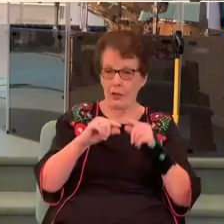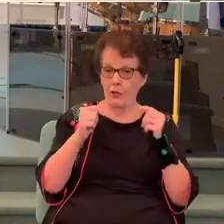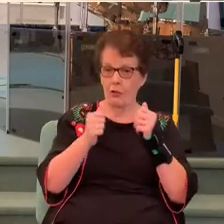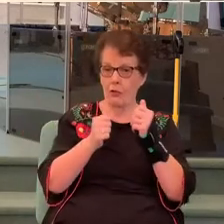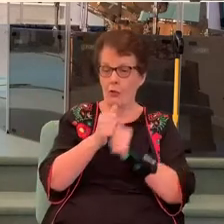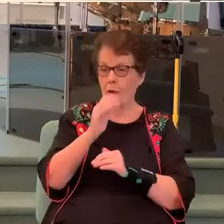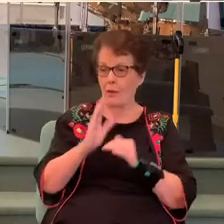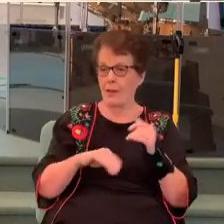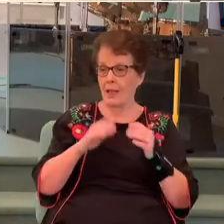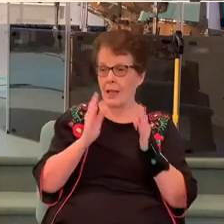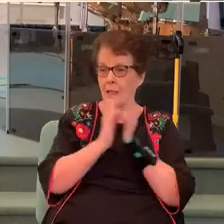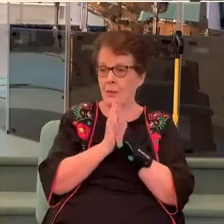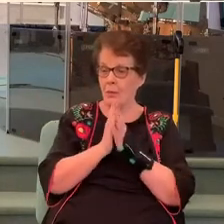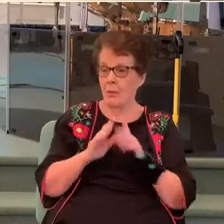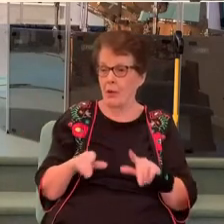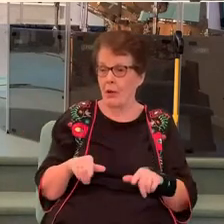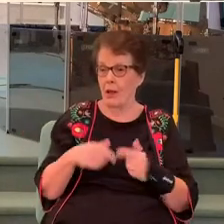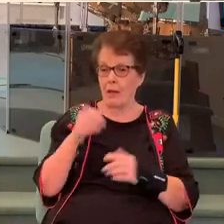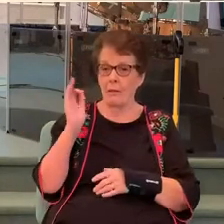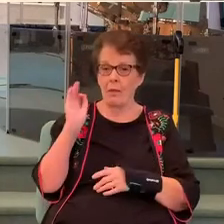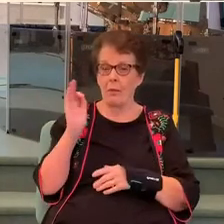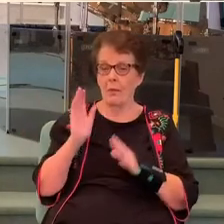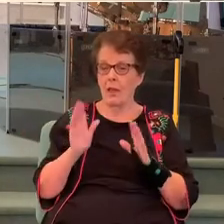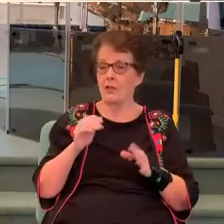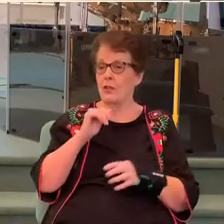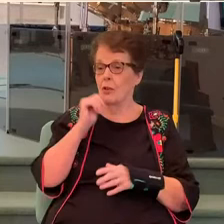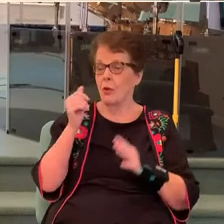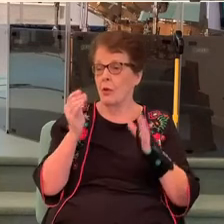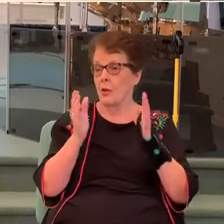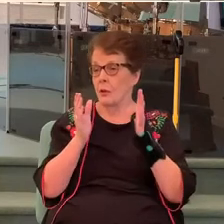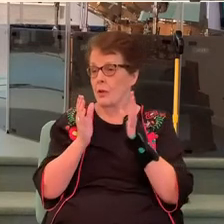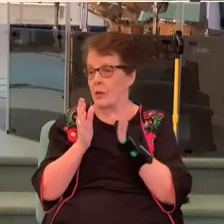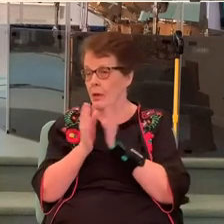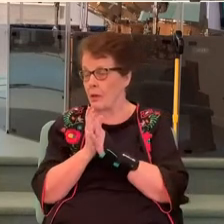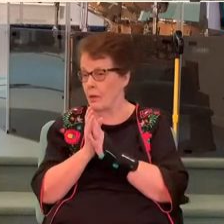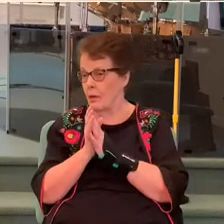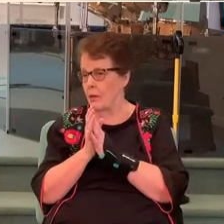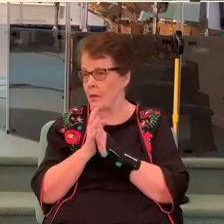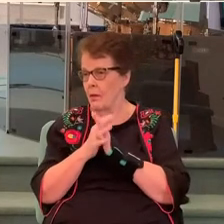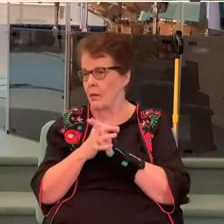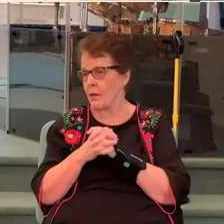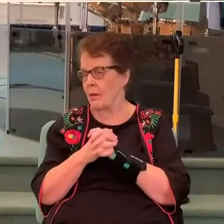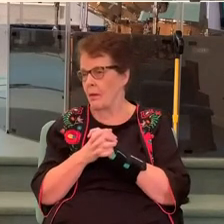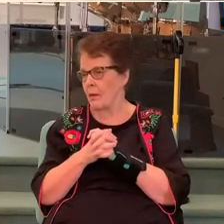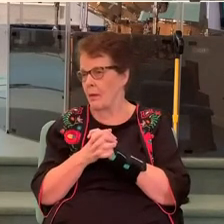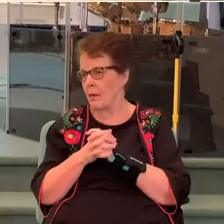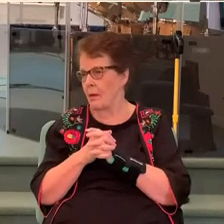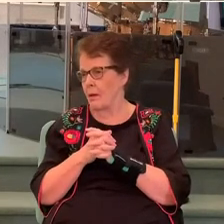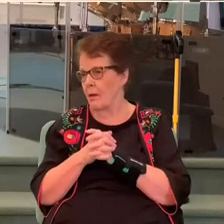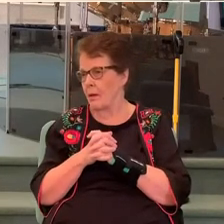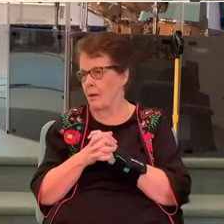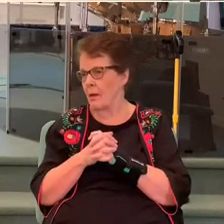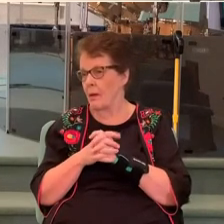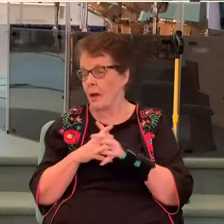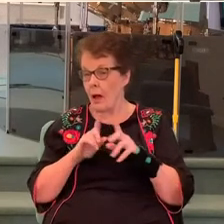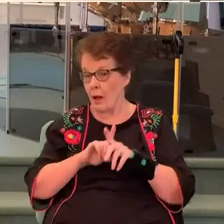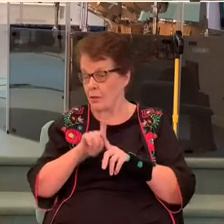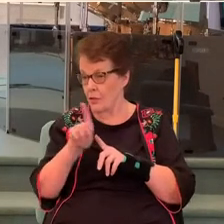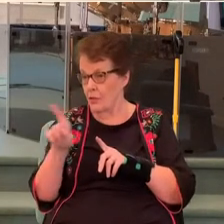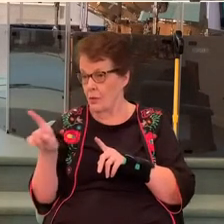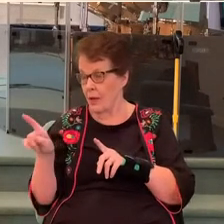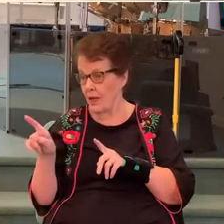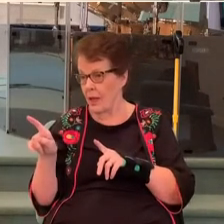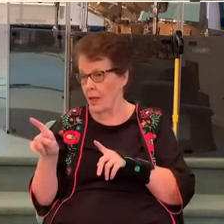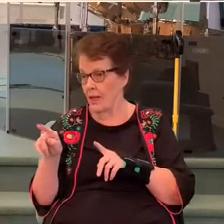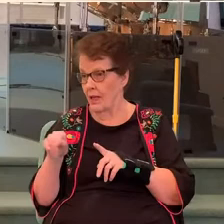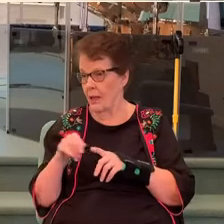life. The pastor who's not praying is playing. The people who are not praying are straying. We have